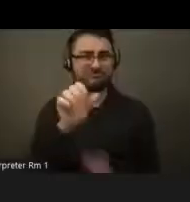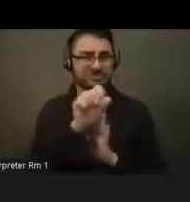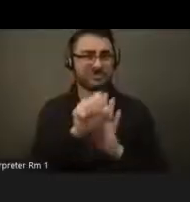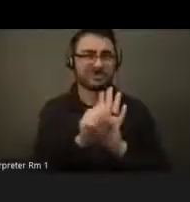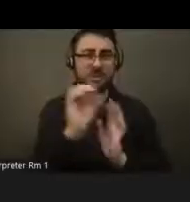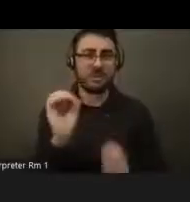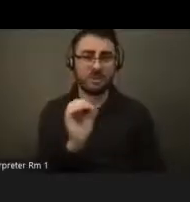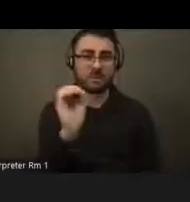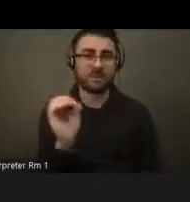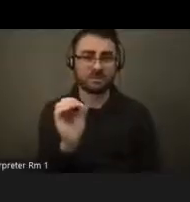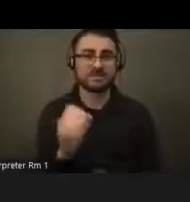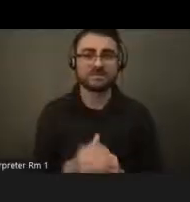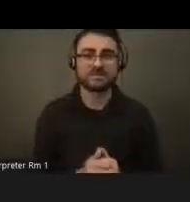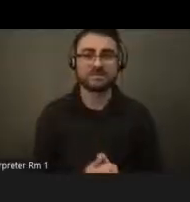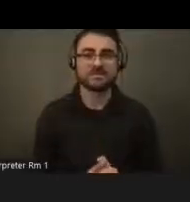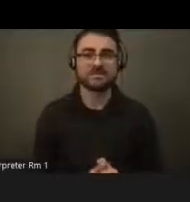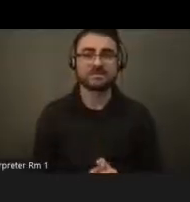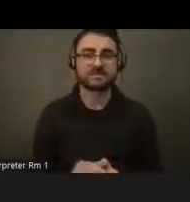We need to